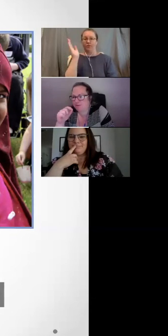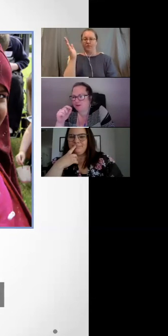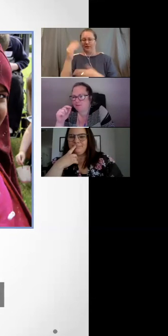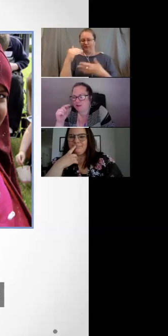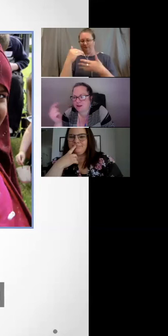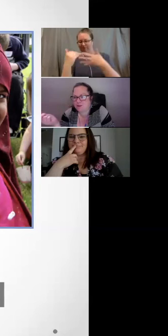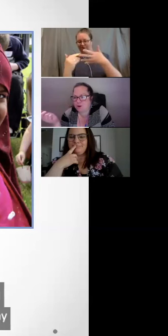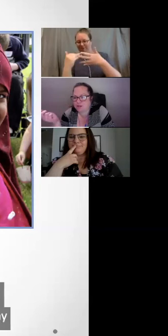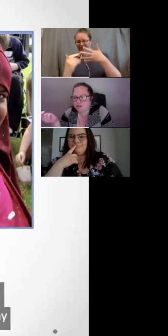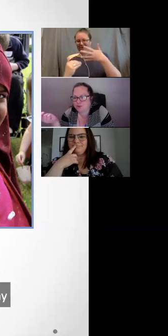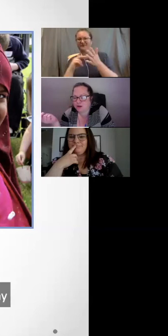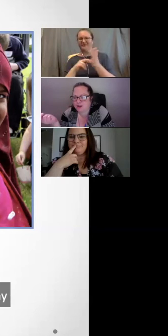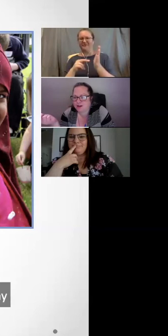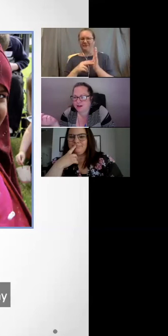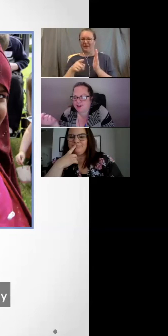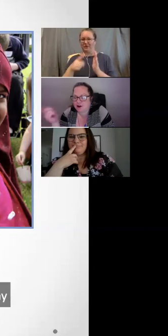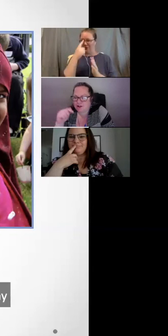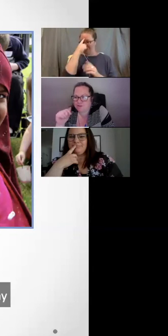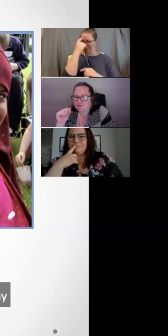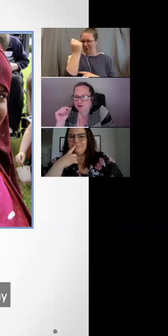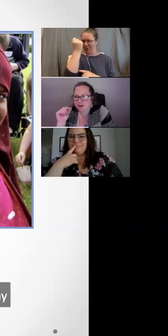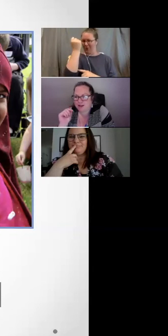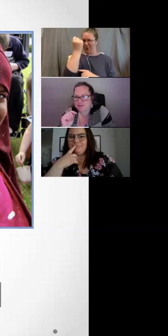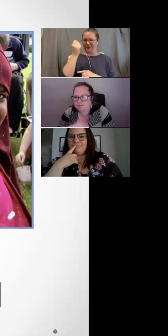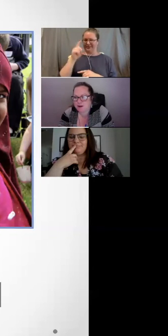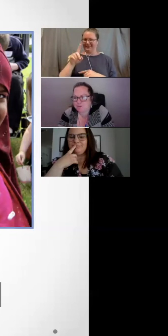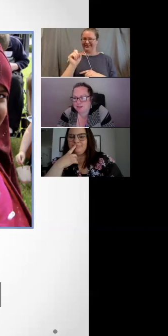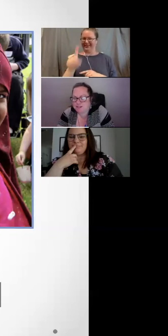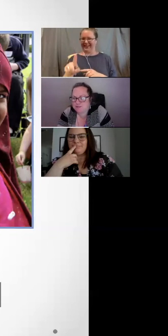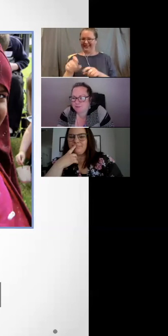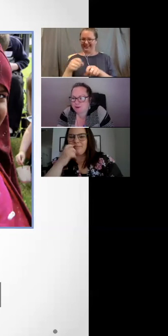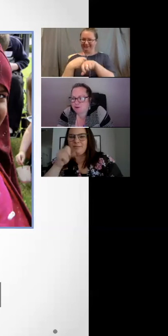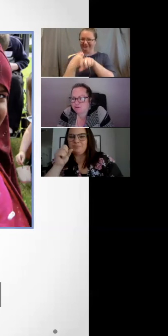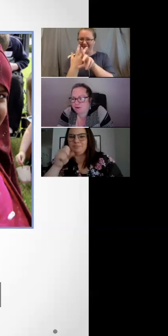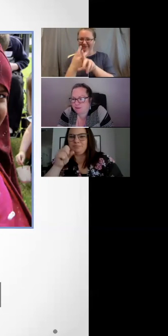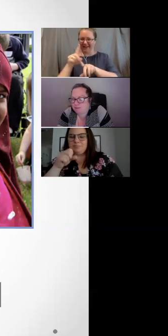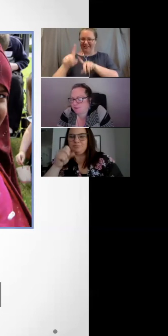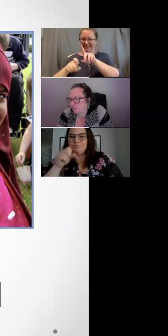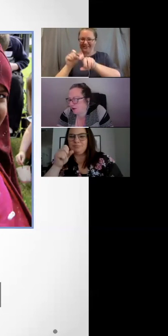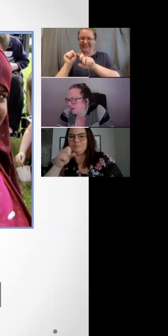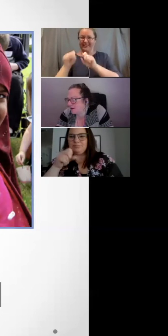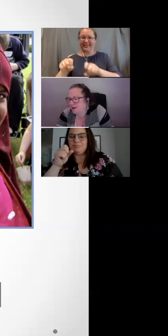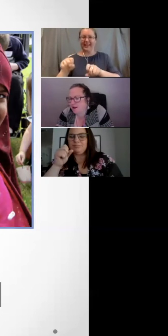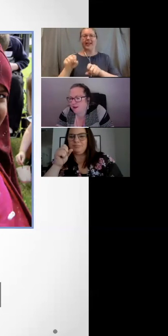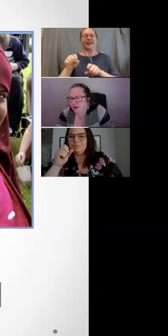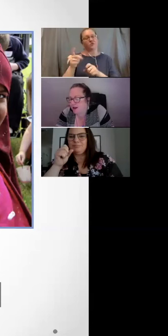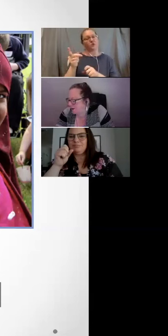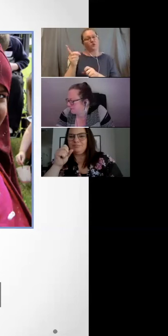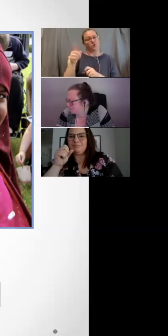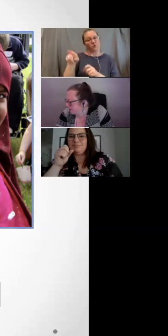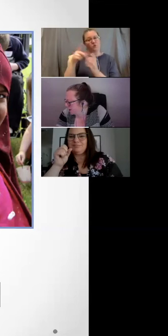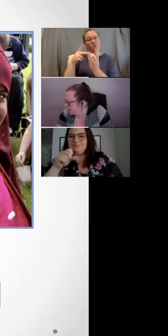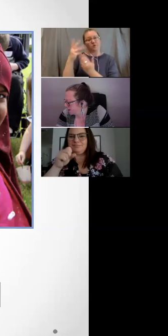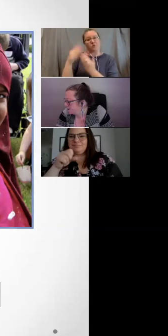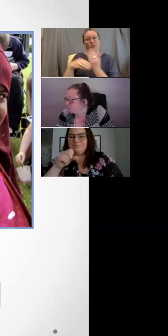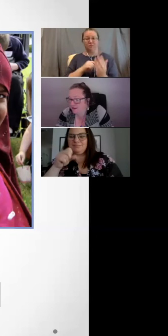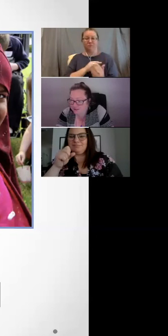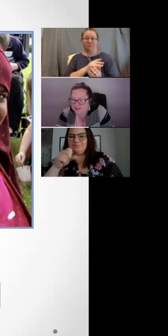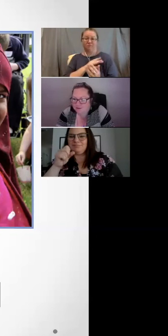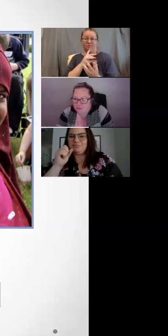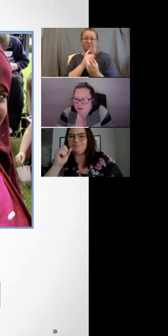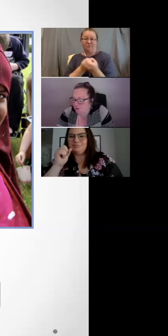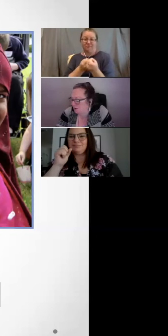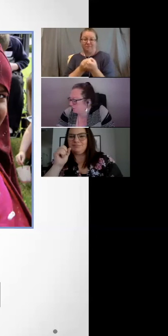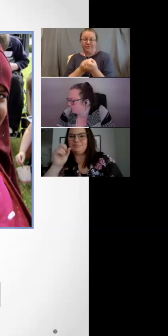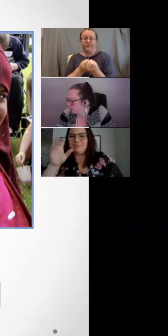So that might be something that you want to call in for and get some updates and information from them as well. And as well